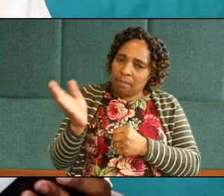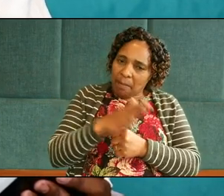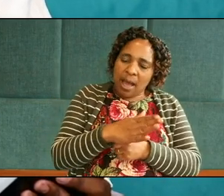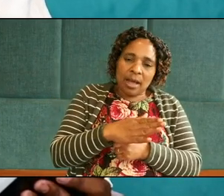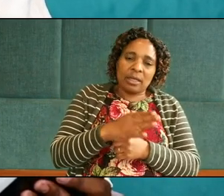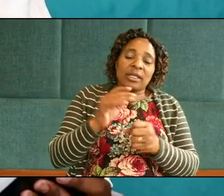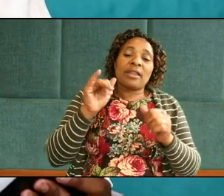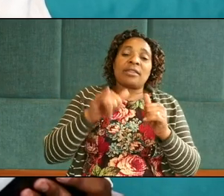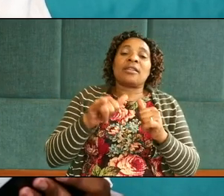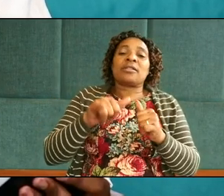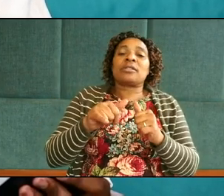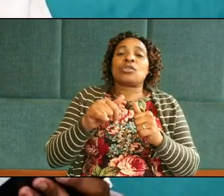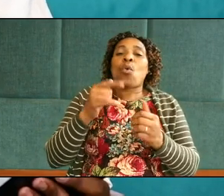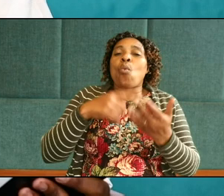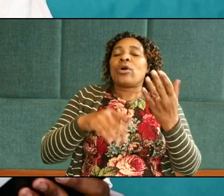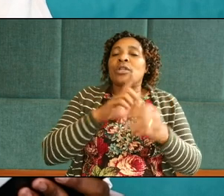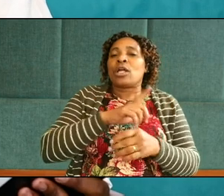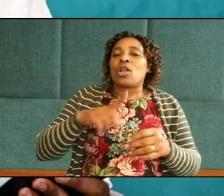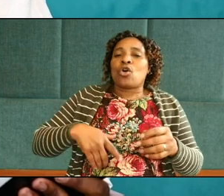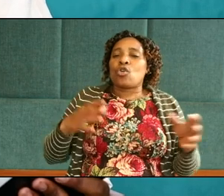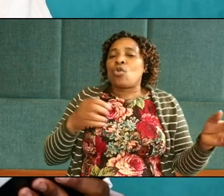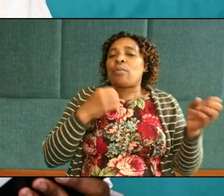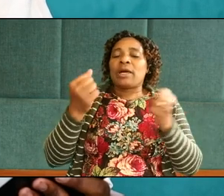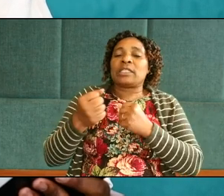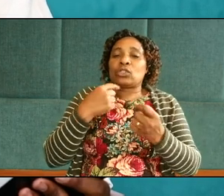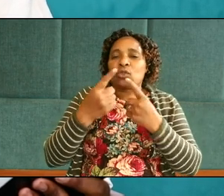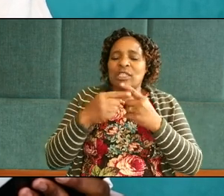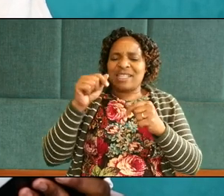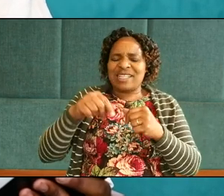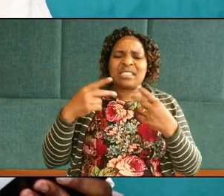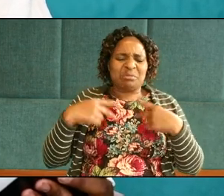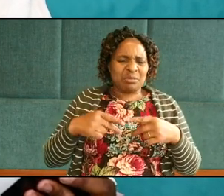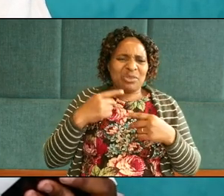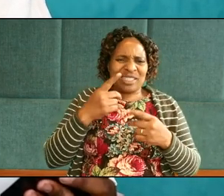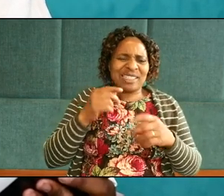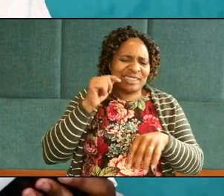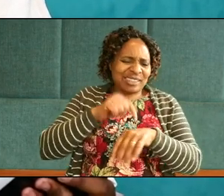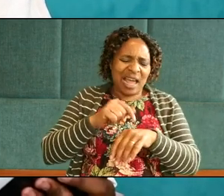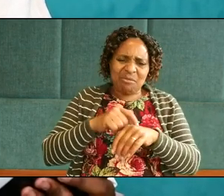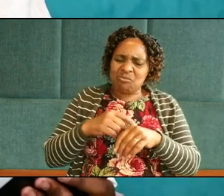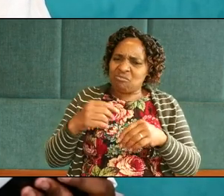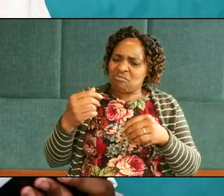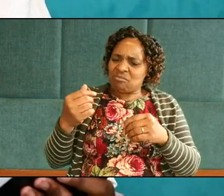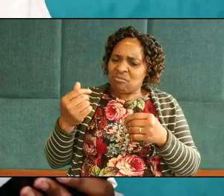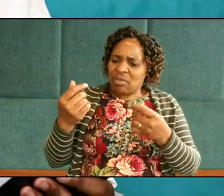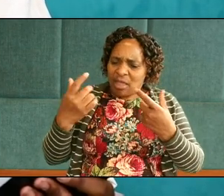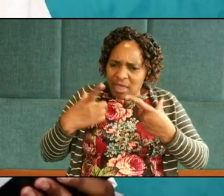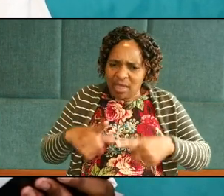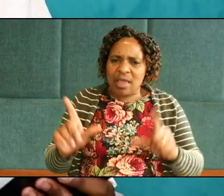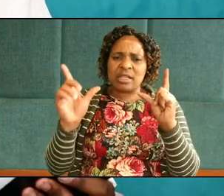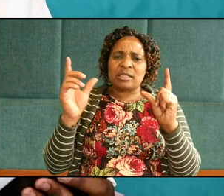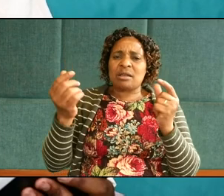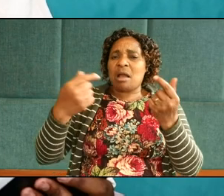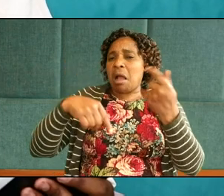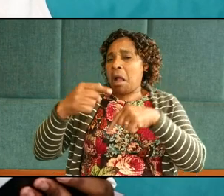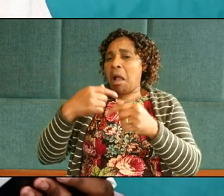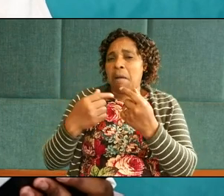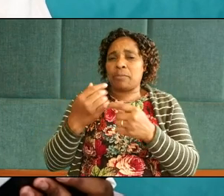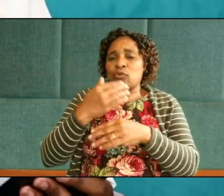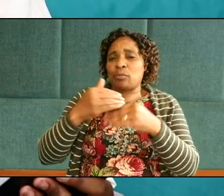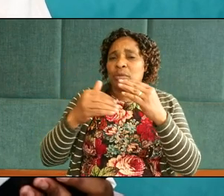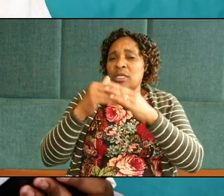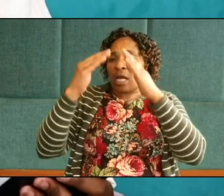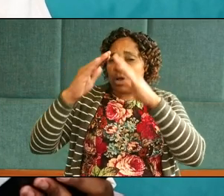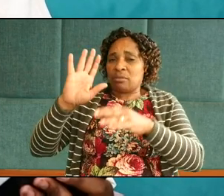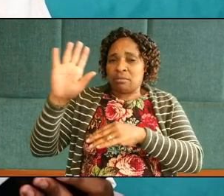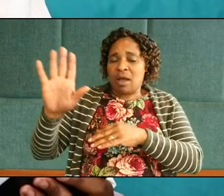what the Lord Almighty says. These people say, the time has not yet come to rebuild the Lord's house. Then